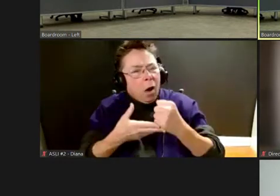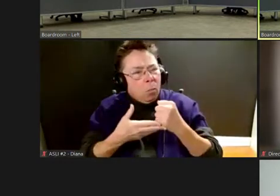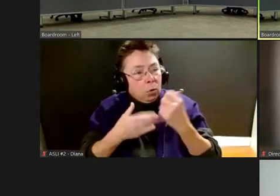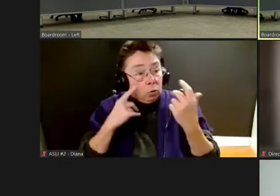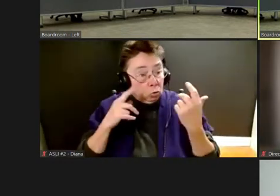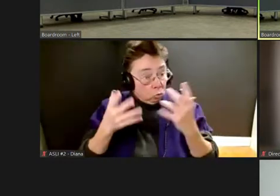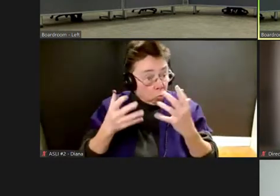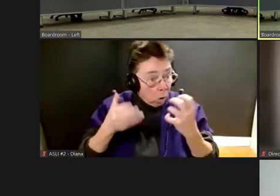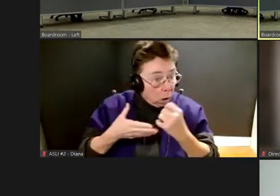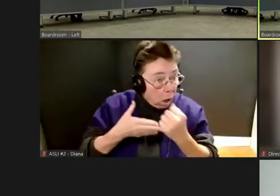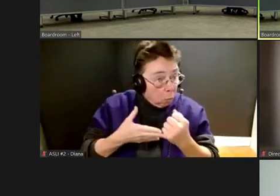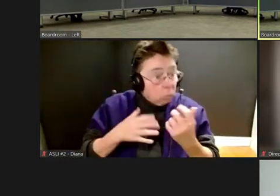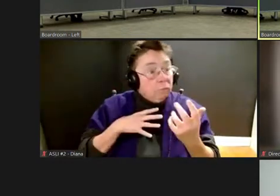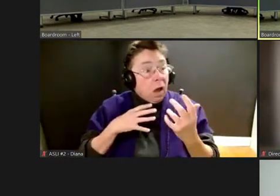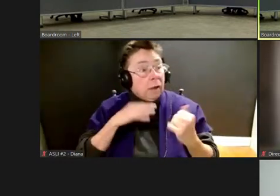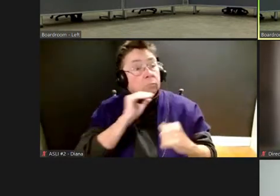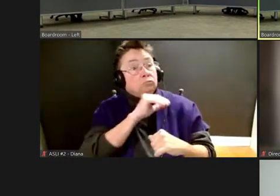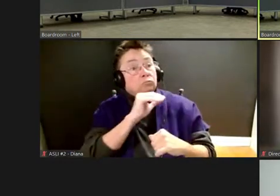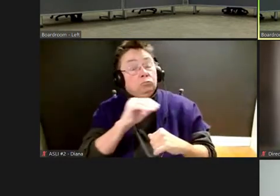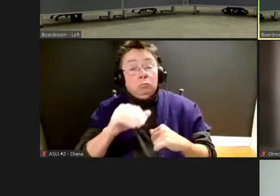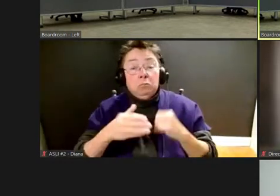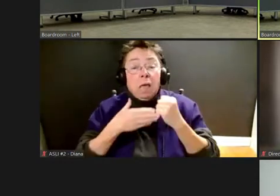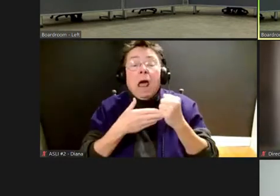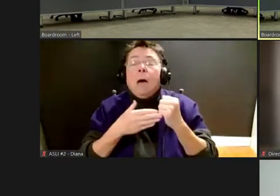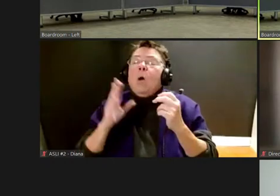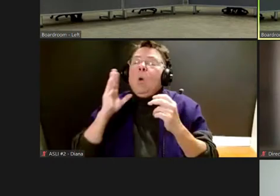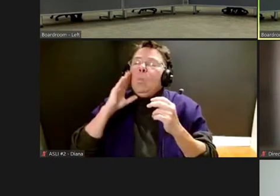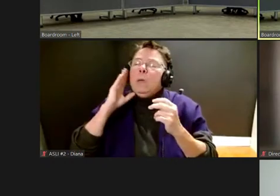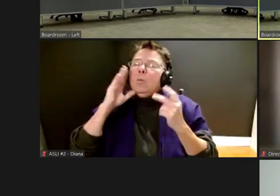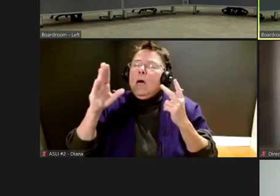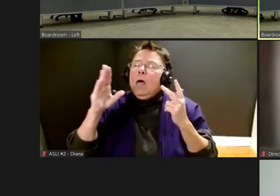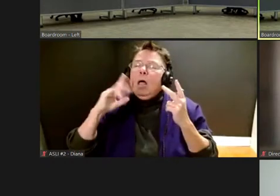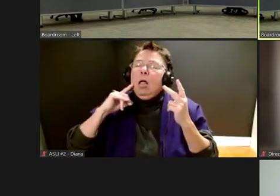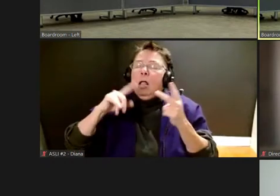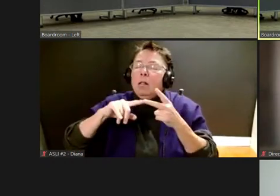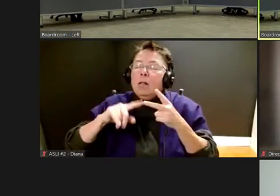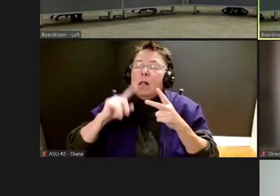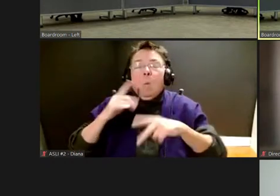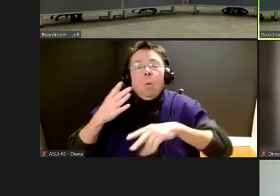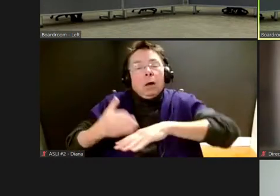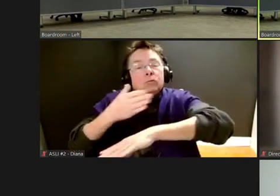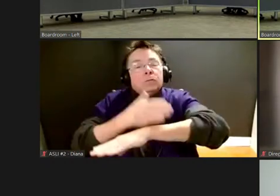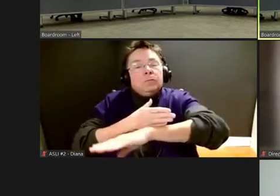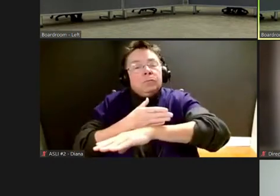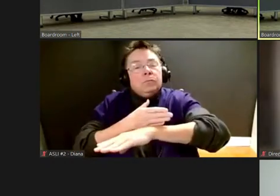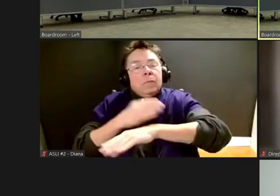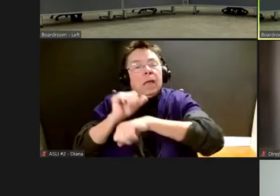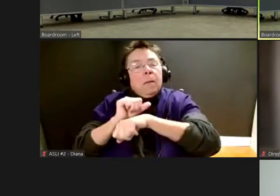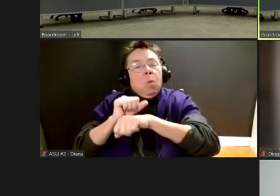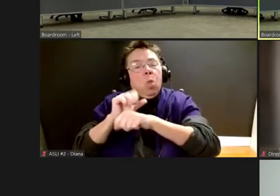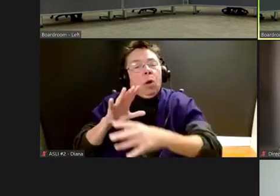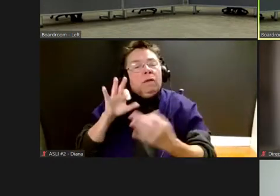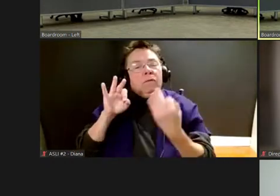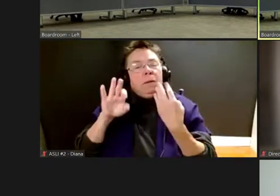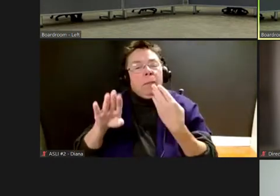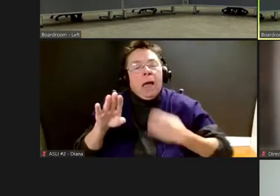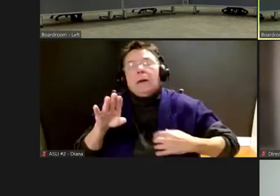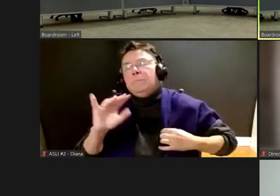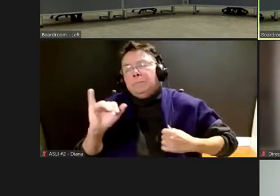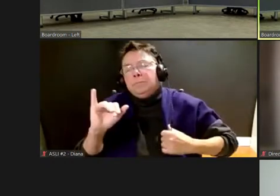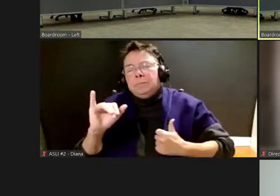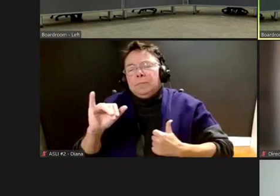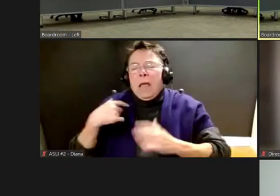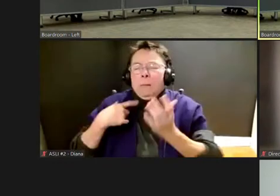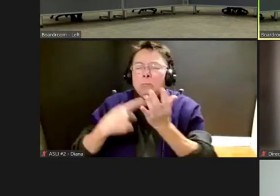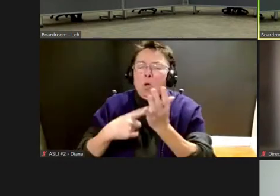it. We're going to be looking at ways in which we can improve our employee feedback as well, not unlike what I'm talking about